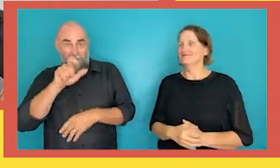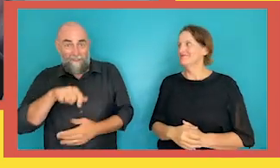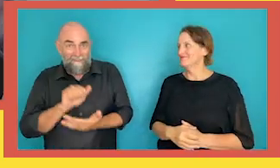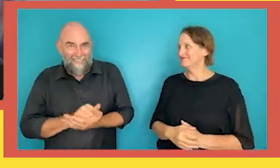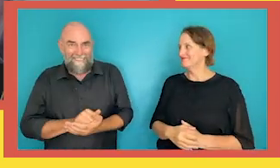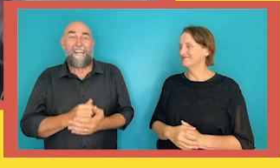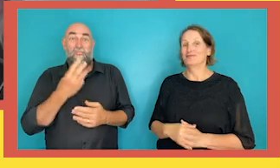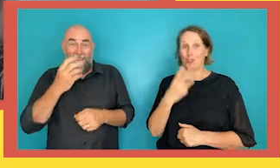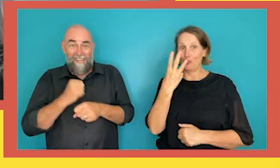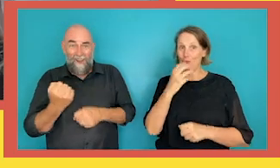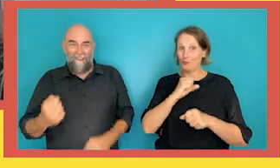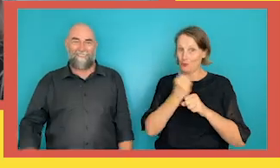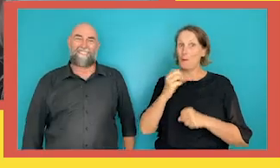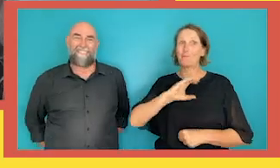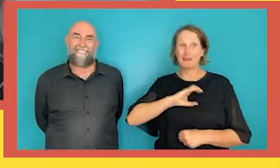gold medals.